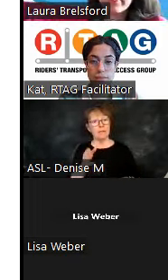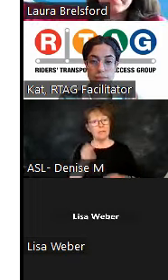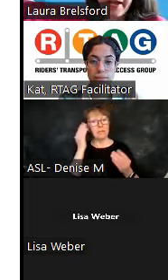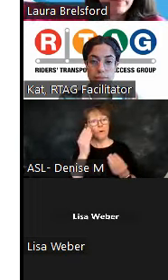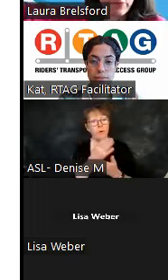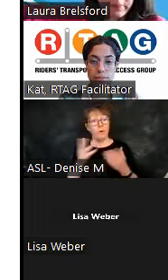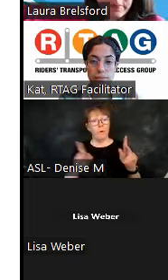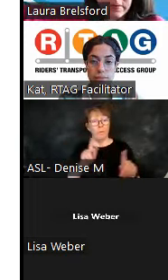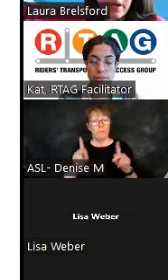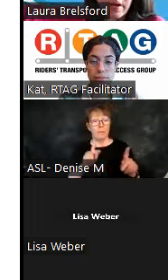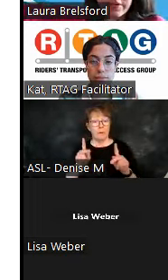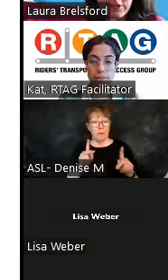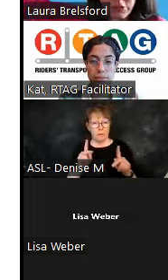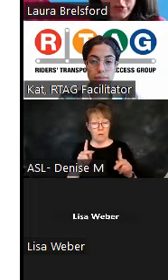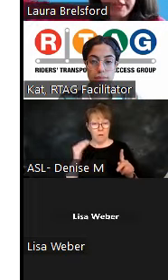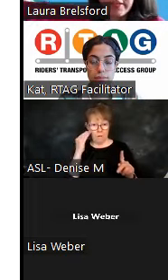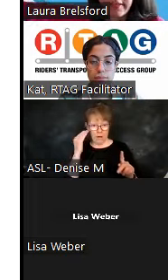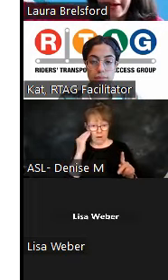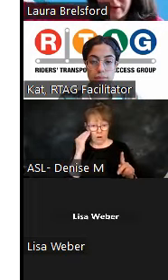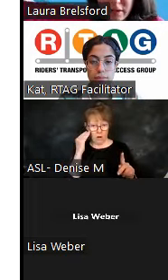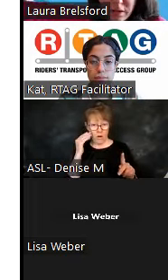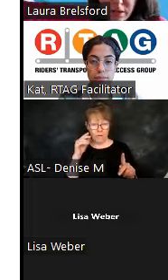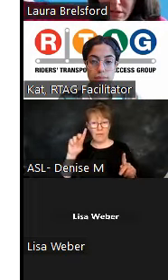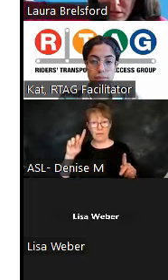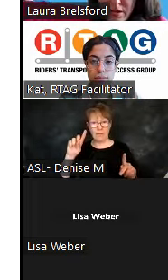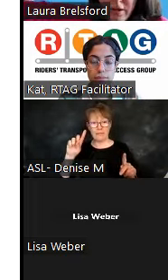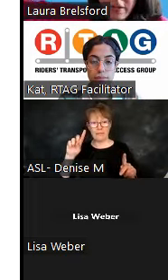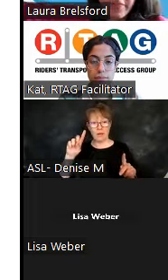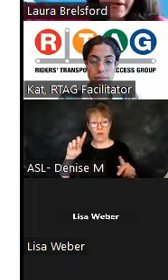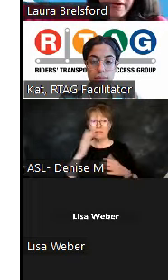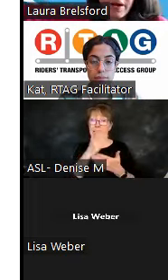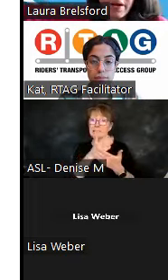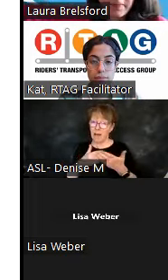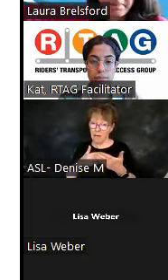of our platforms, the digital screens that